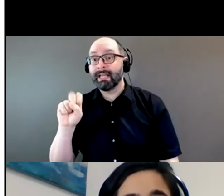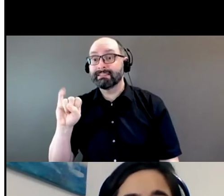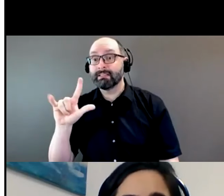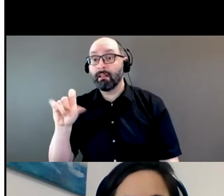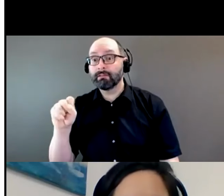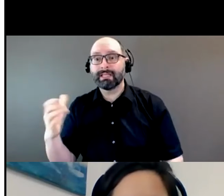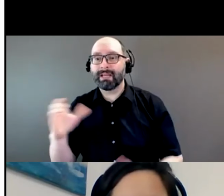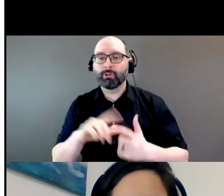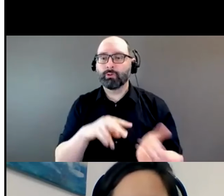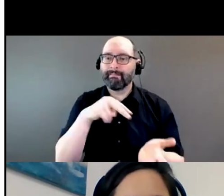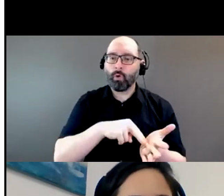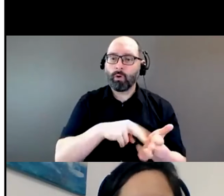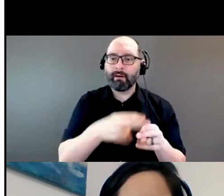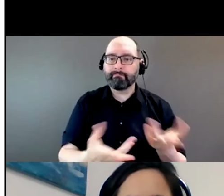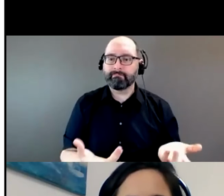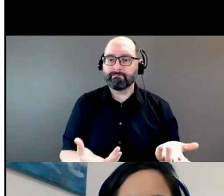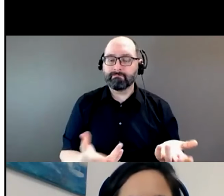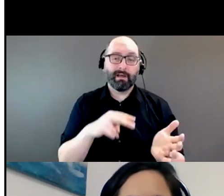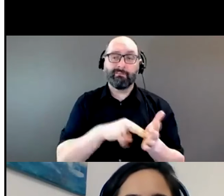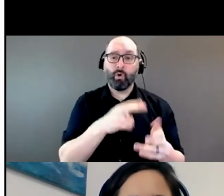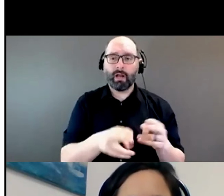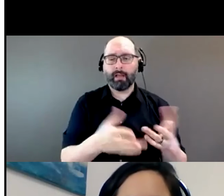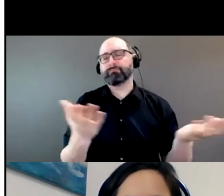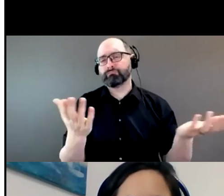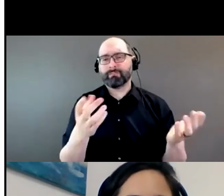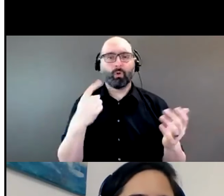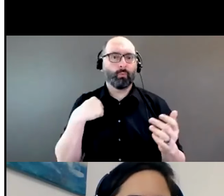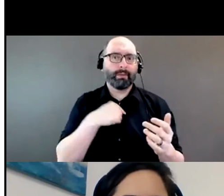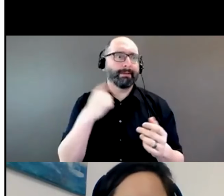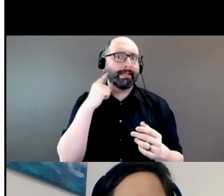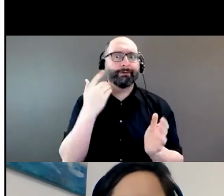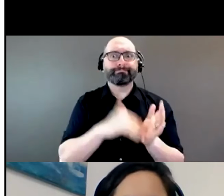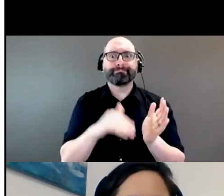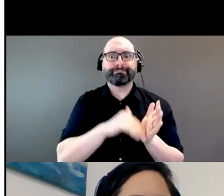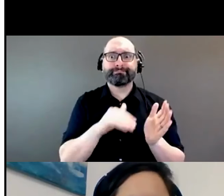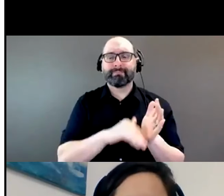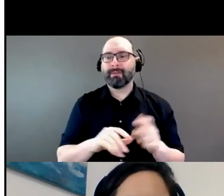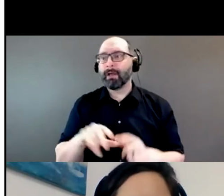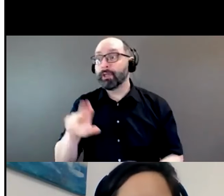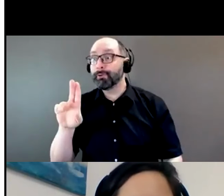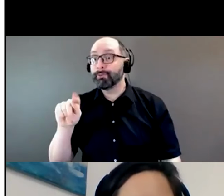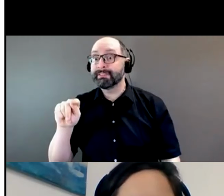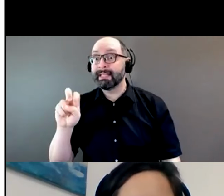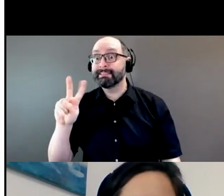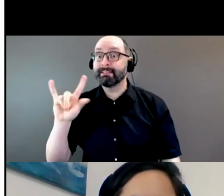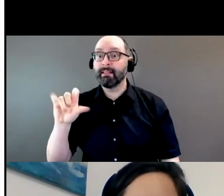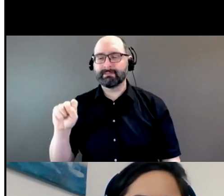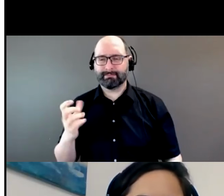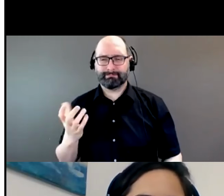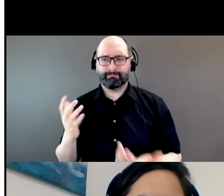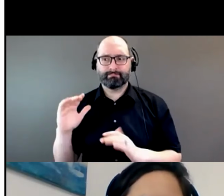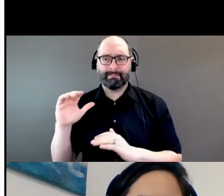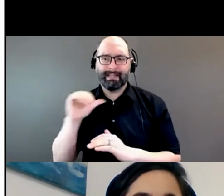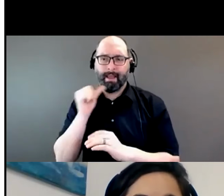to fork and knife. Fork and knife is a word that we hear all the time, but utensils is less commonly used. And so that might